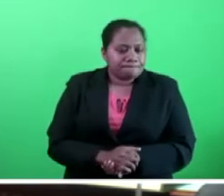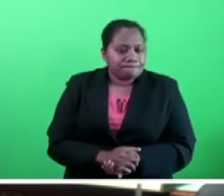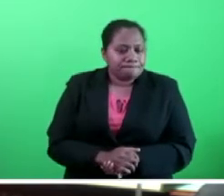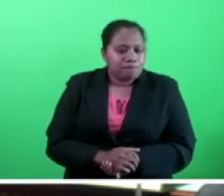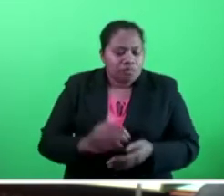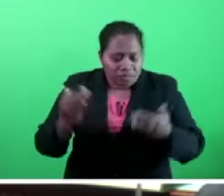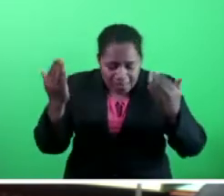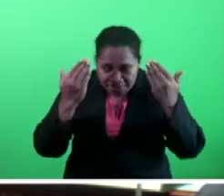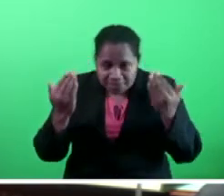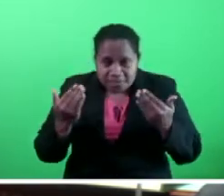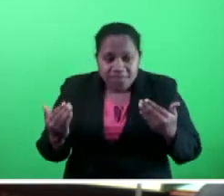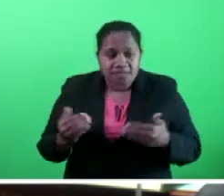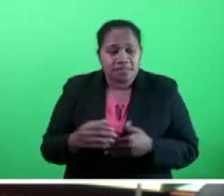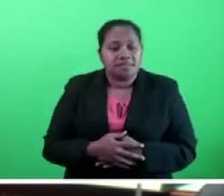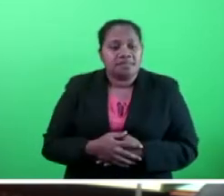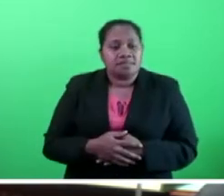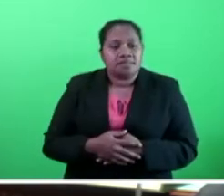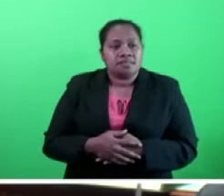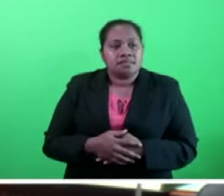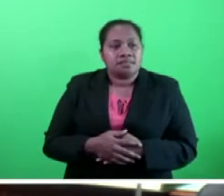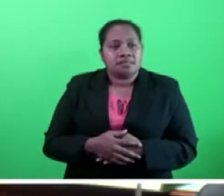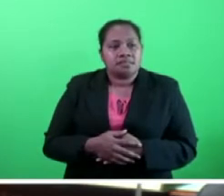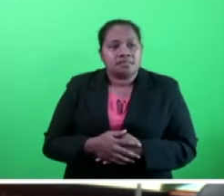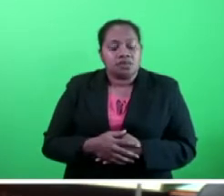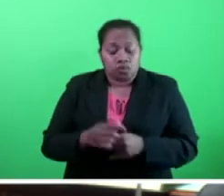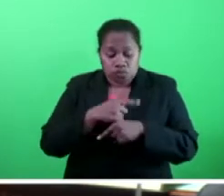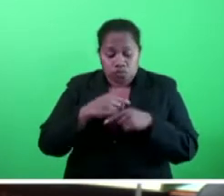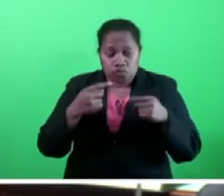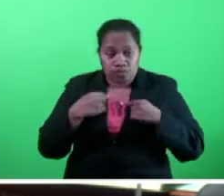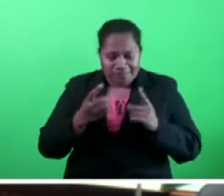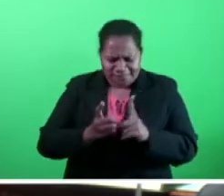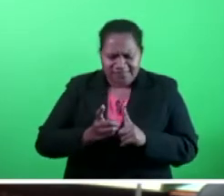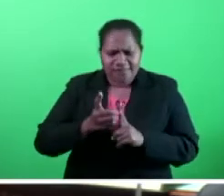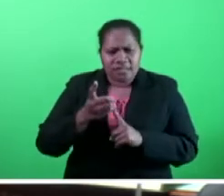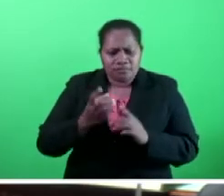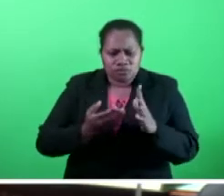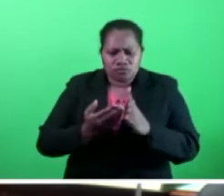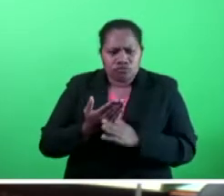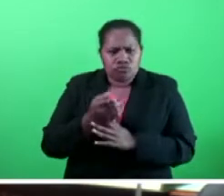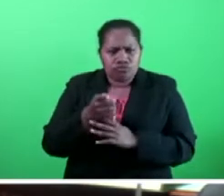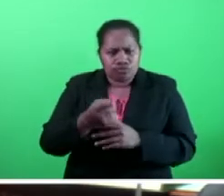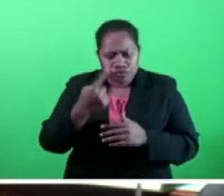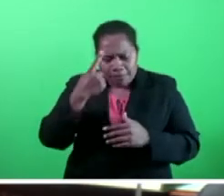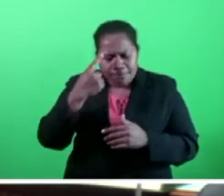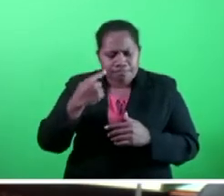we have also allocated funds to develop the through beef extension